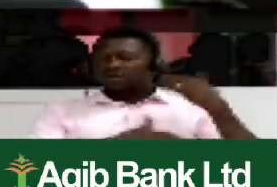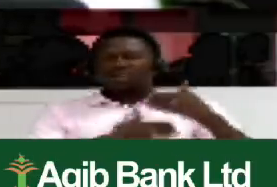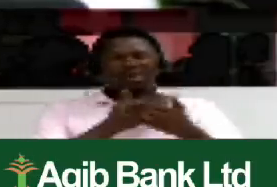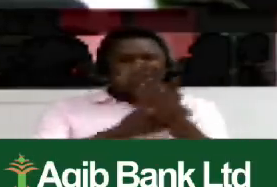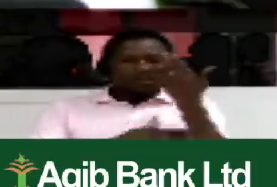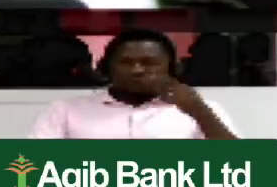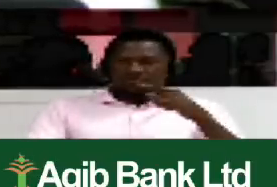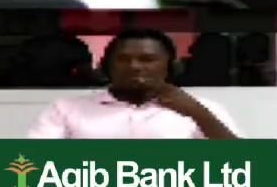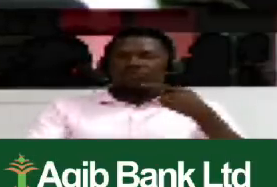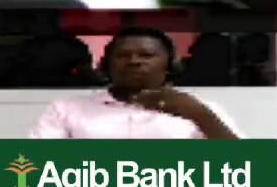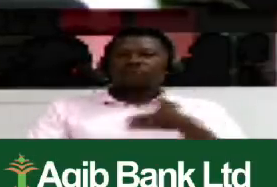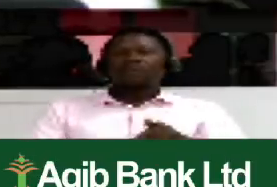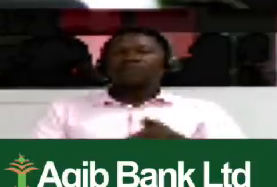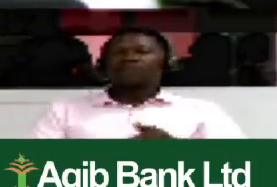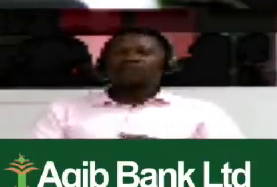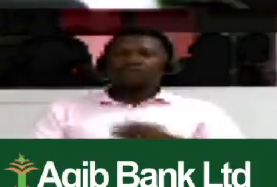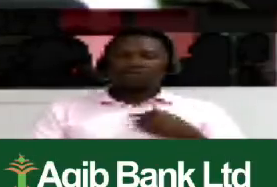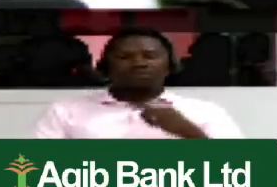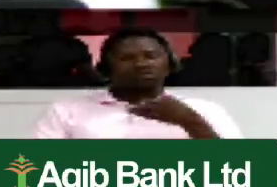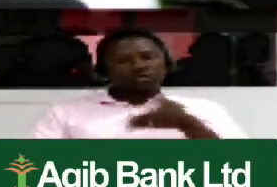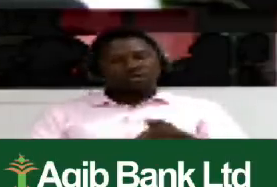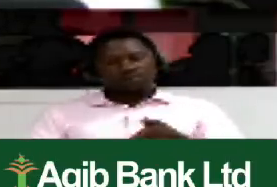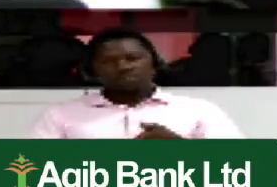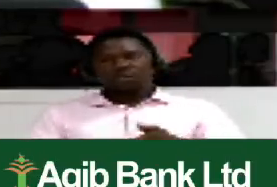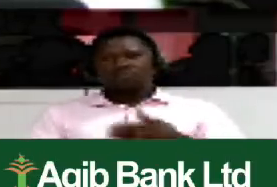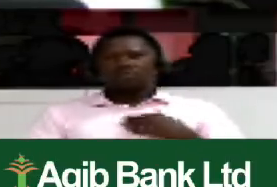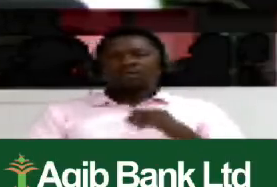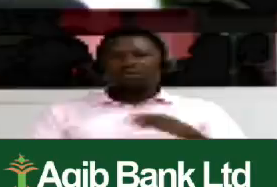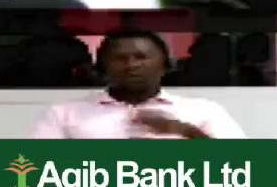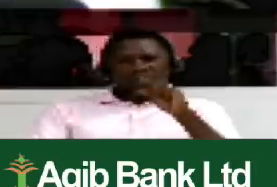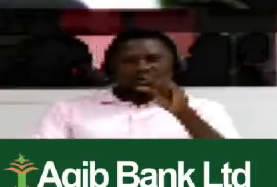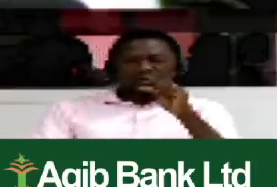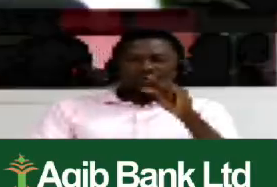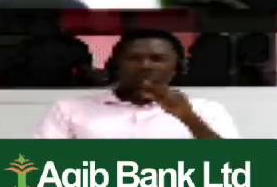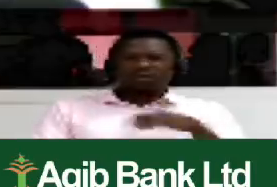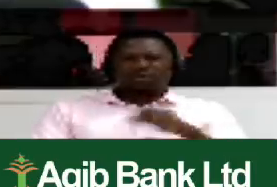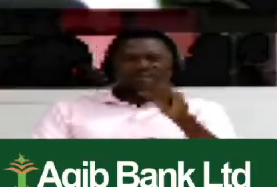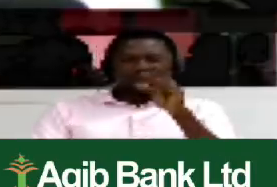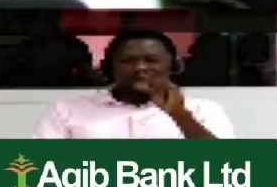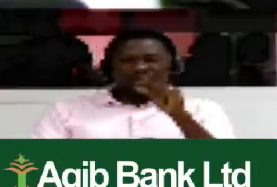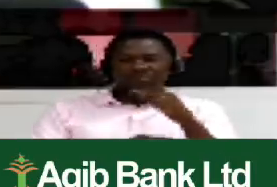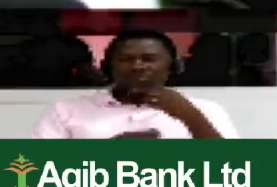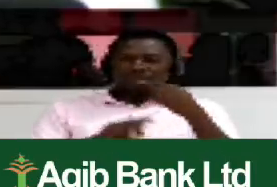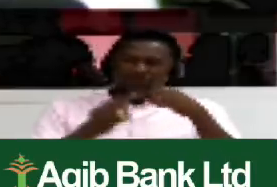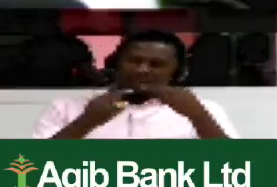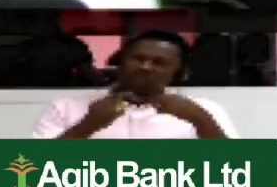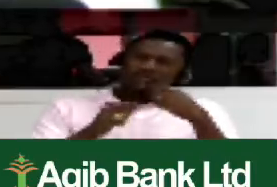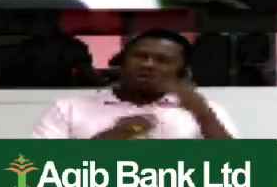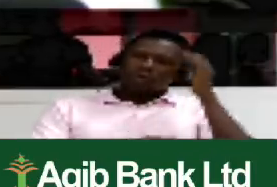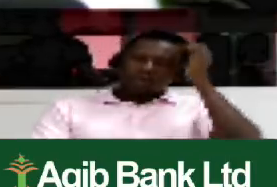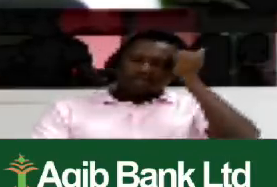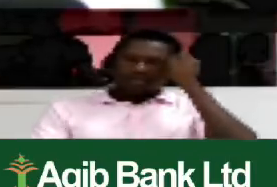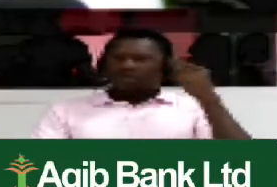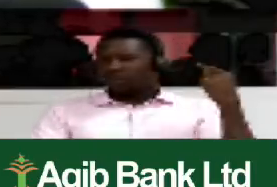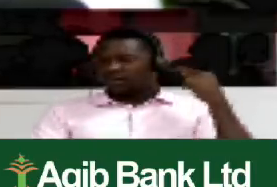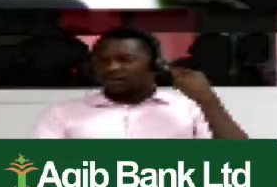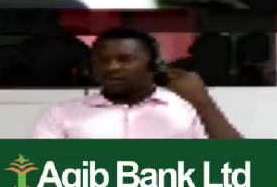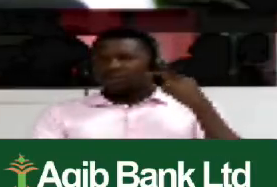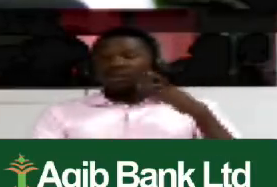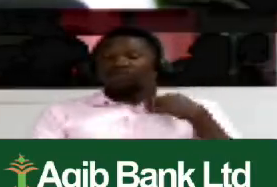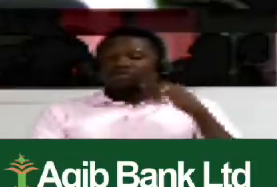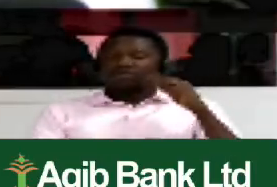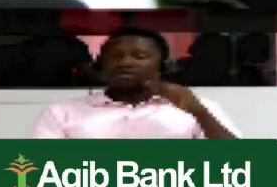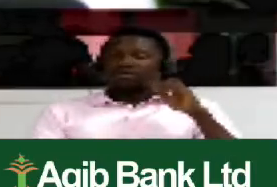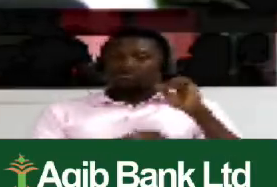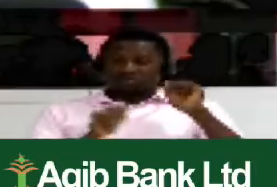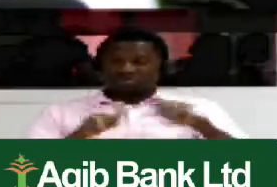today. Therefore, today will be a bit of an abridged version of what we would have hoped to hear. And if